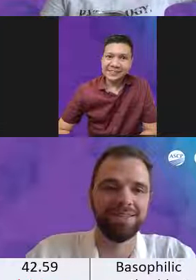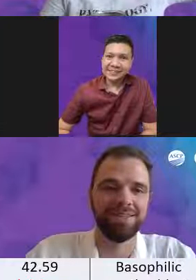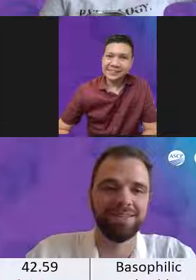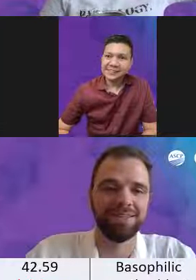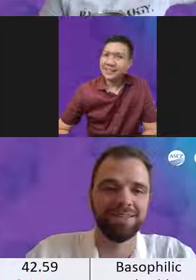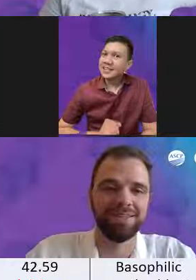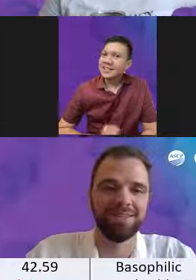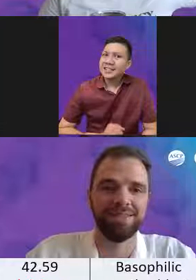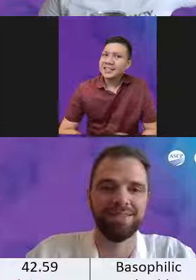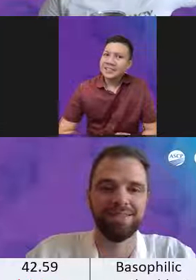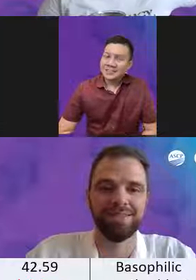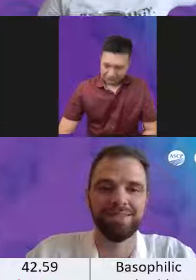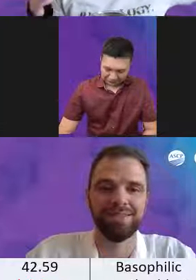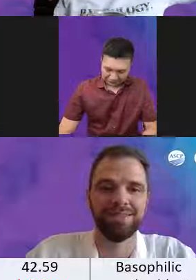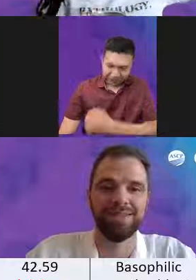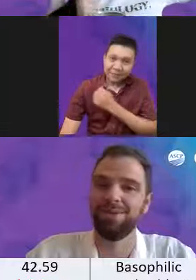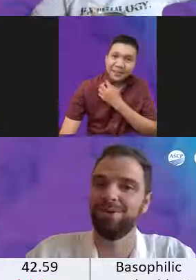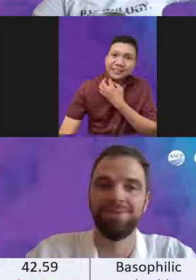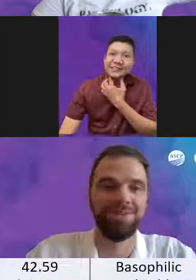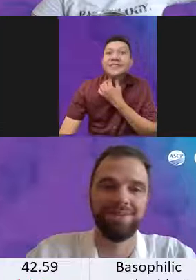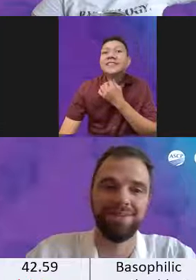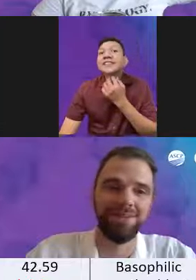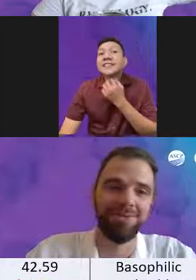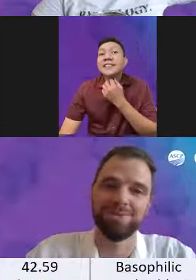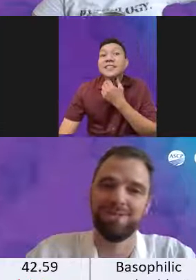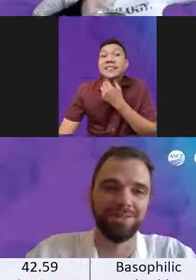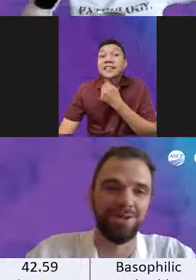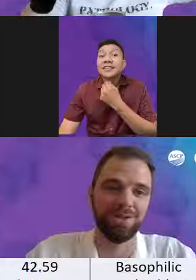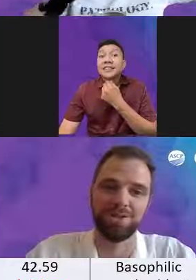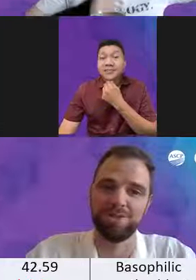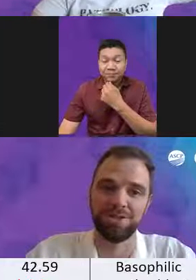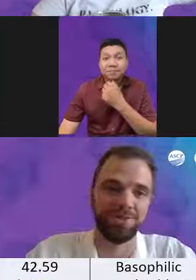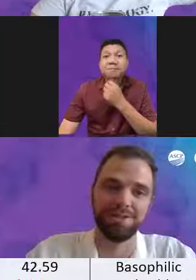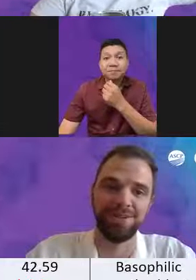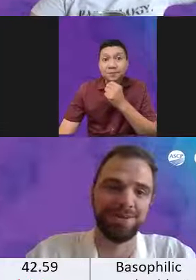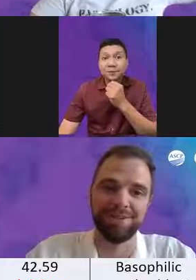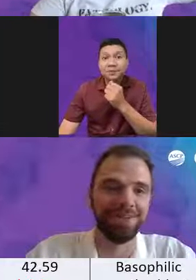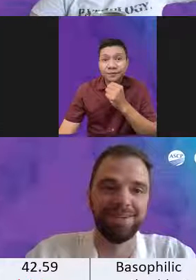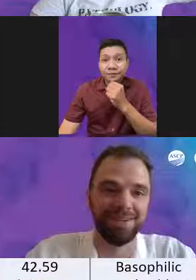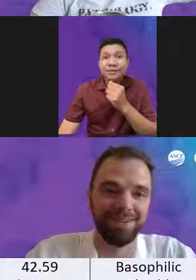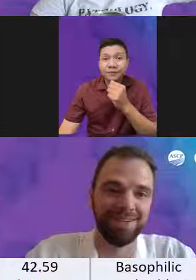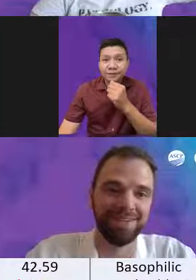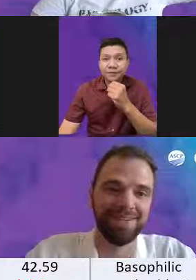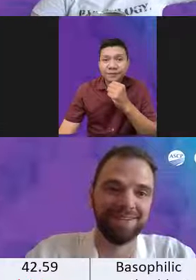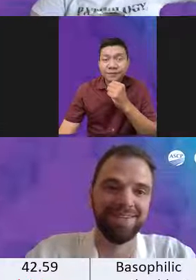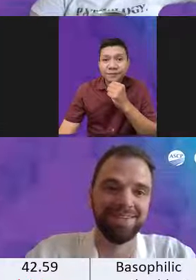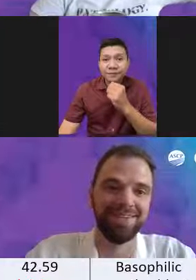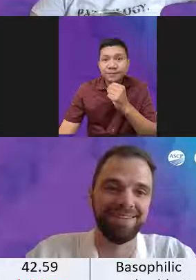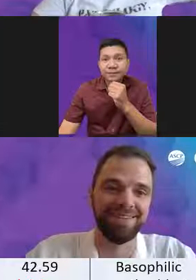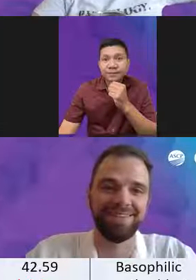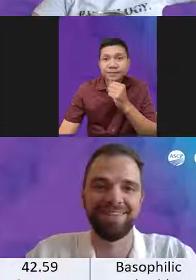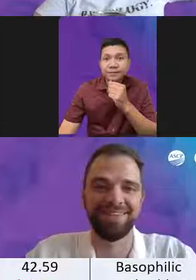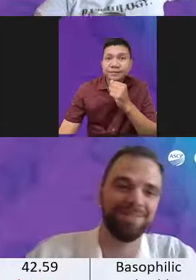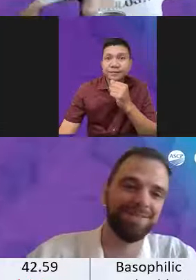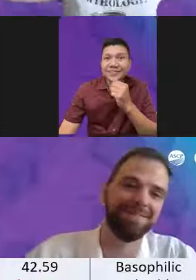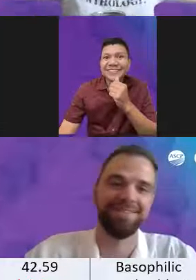there last week and they made the top 10. It is anybody's game right now. We're seeing all sorts of shifts going on. That's right. Shift to the